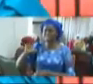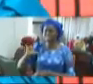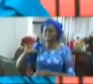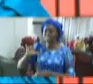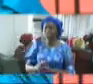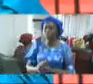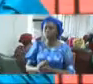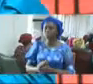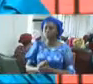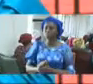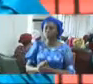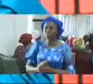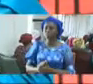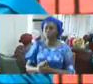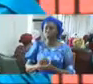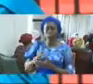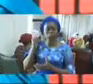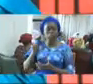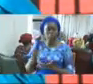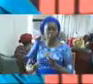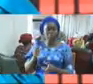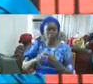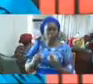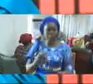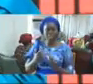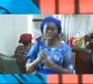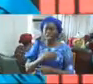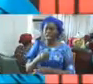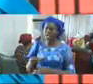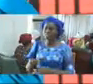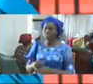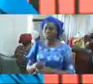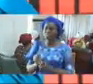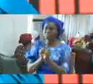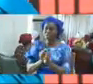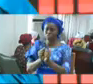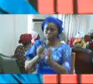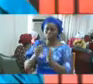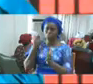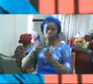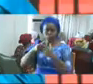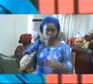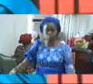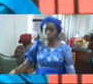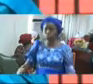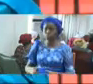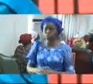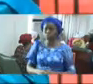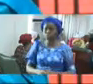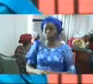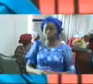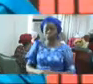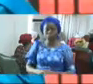flax that was burnt with fire, and his bands loose from off his hands. And he found a